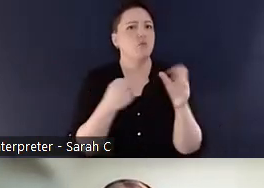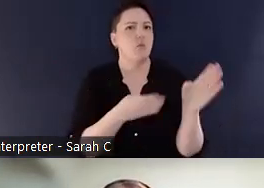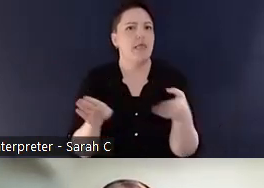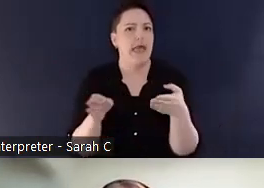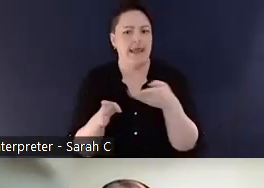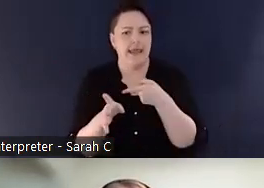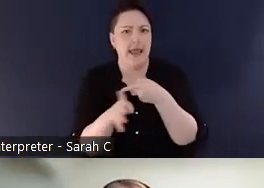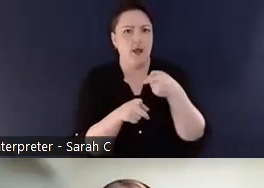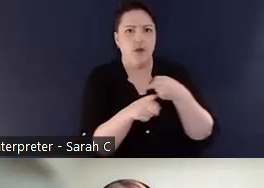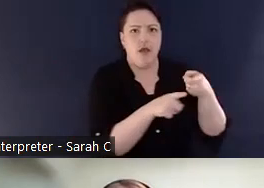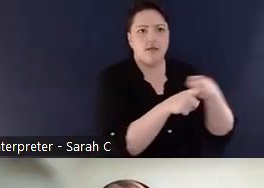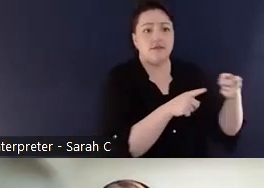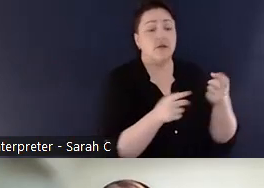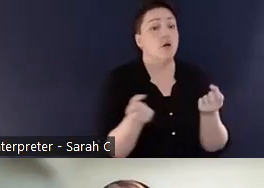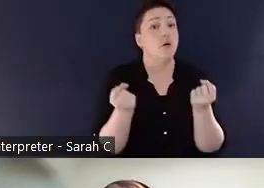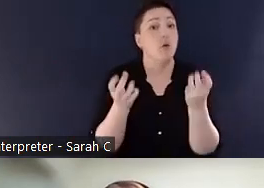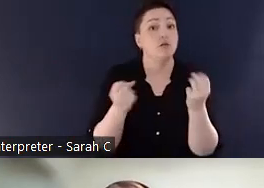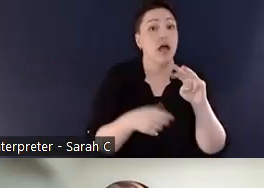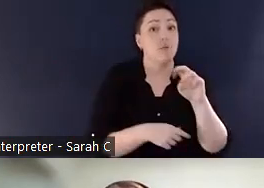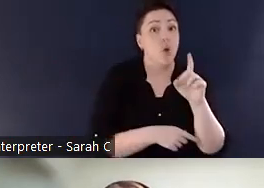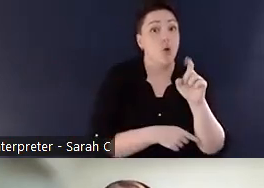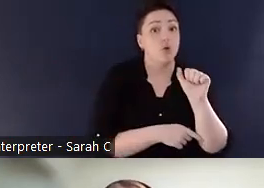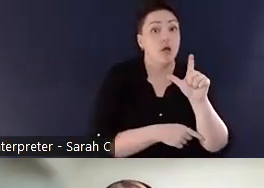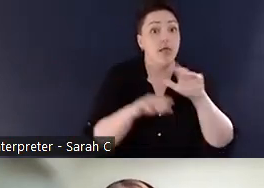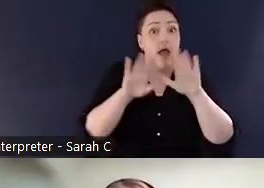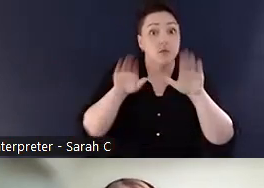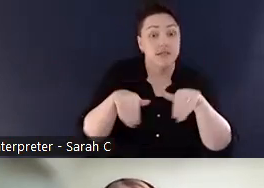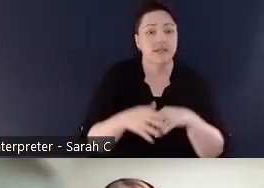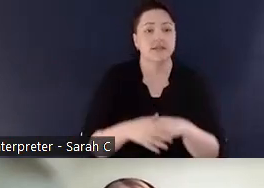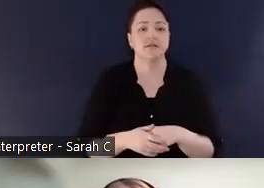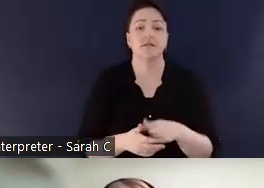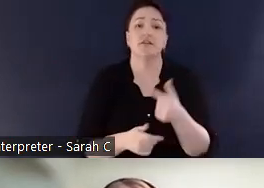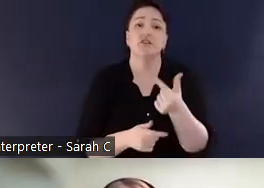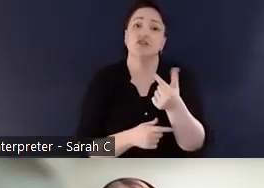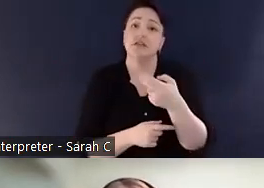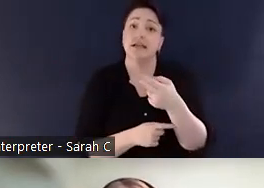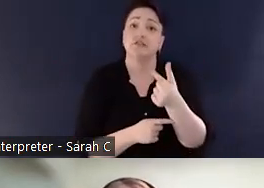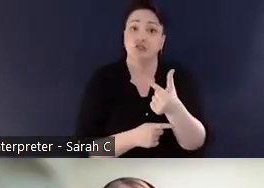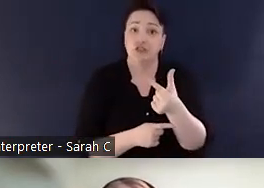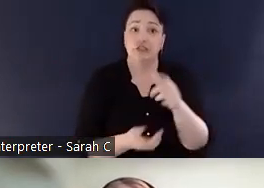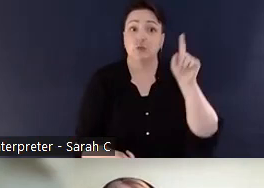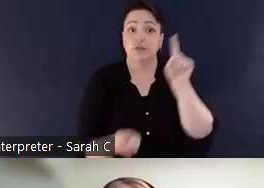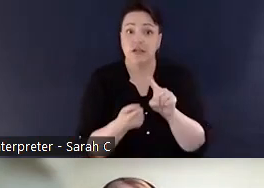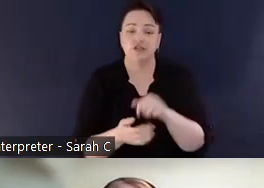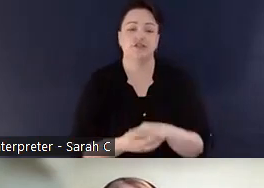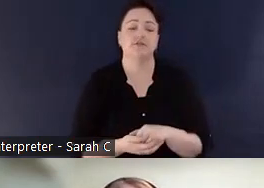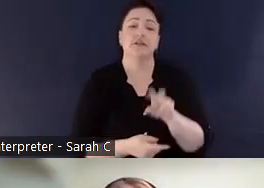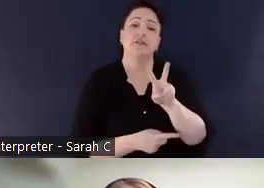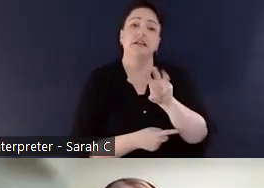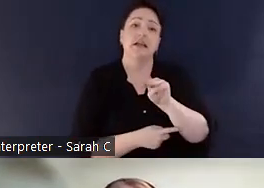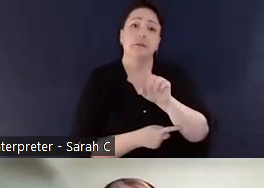including multimodal, housing, GHG reduction, and VMT reduction